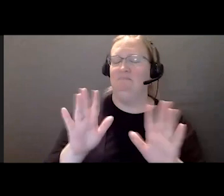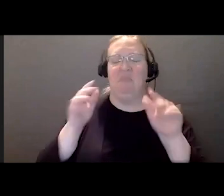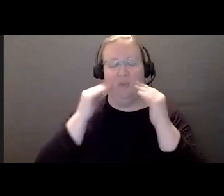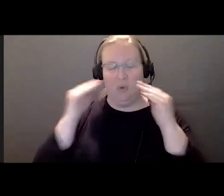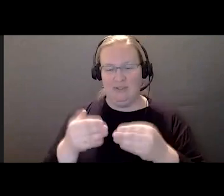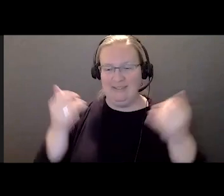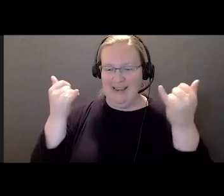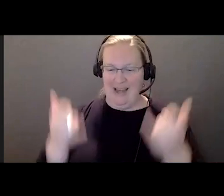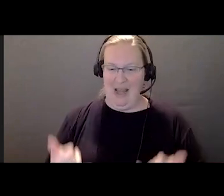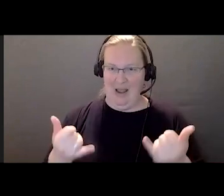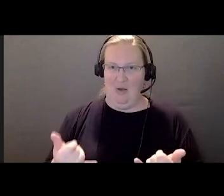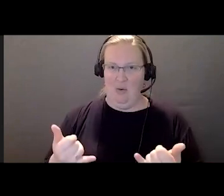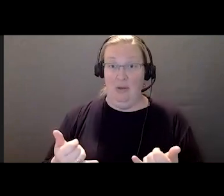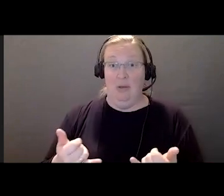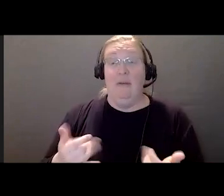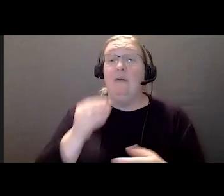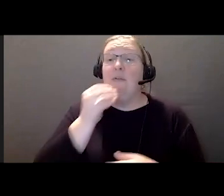about food safety.